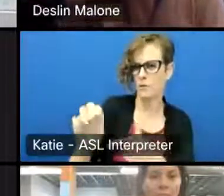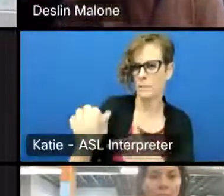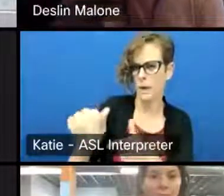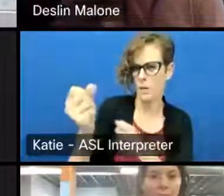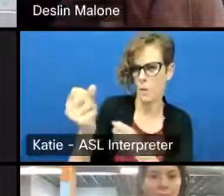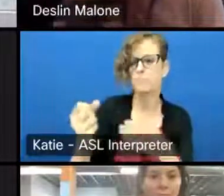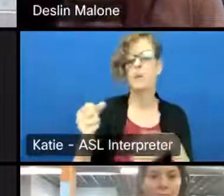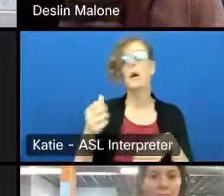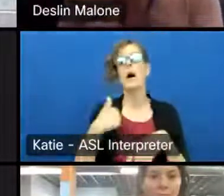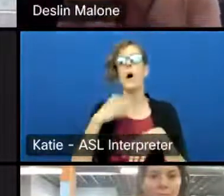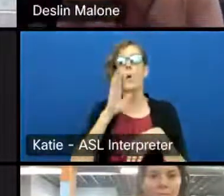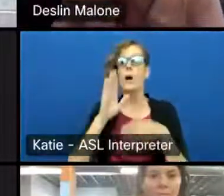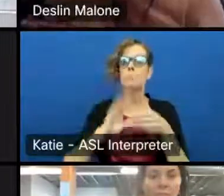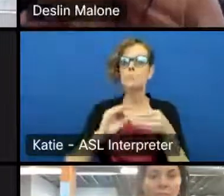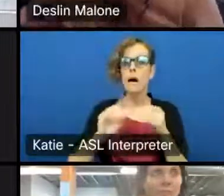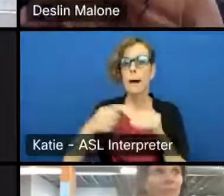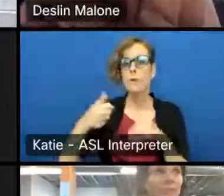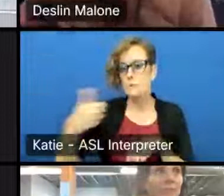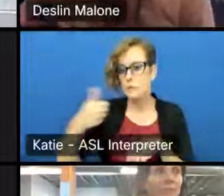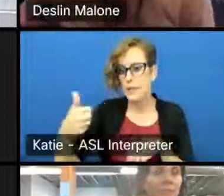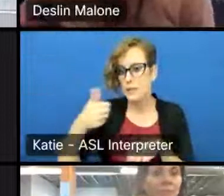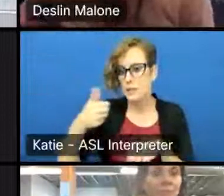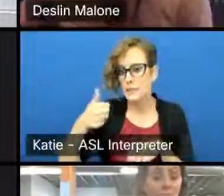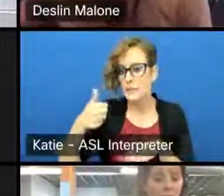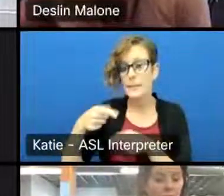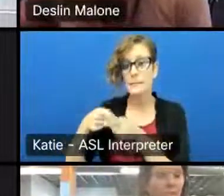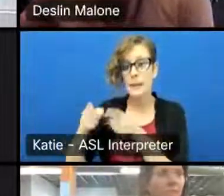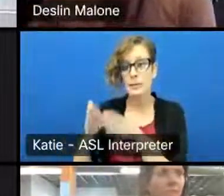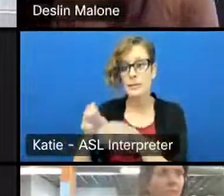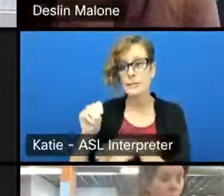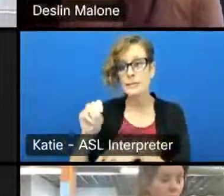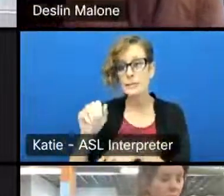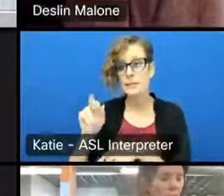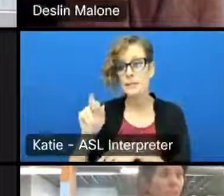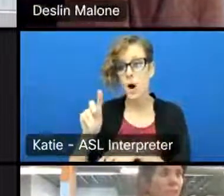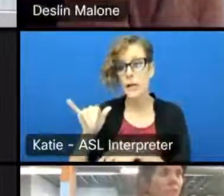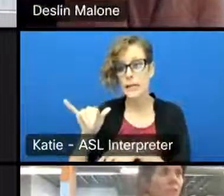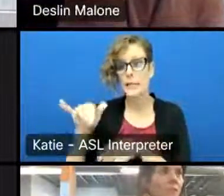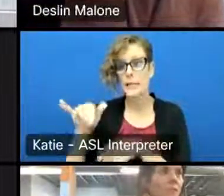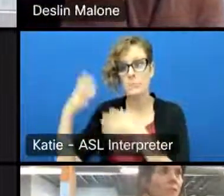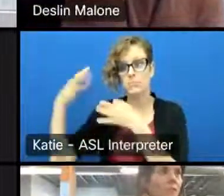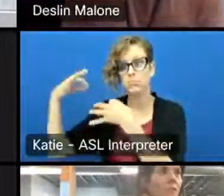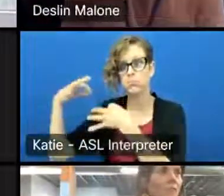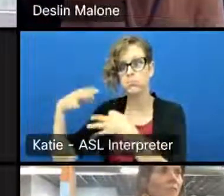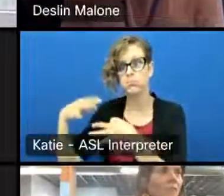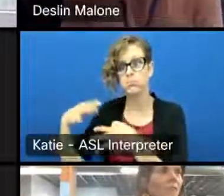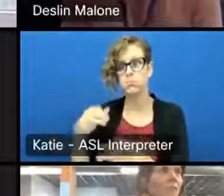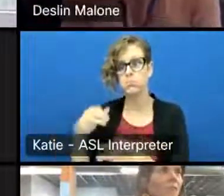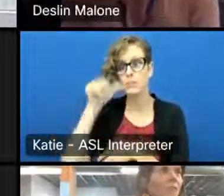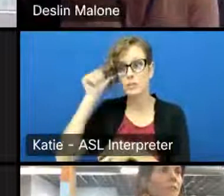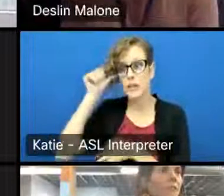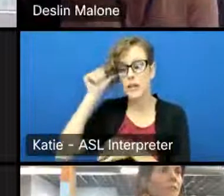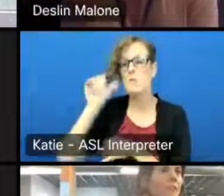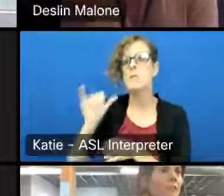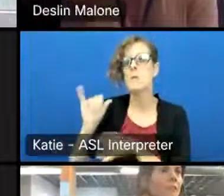little bit about what's going on with transportation. Our specialist Marty gave me quite an update yesterday on what's going on with some of the challenges